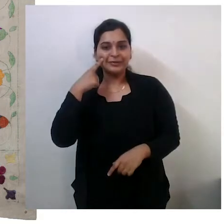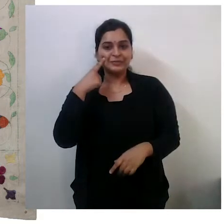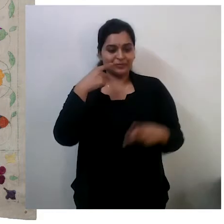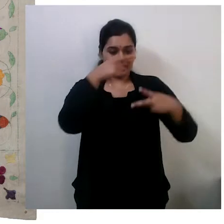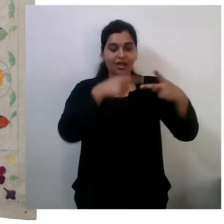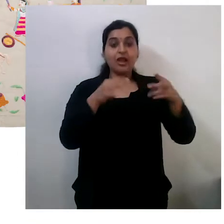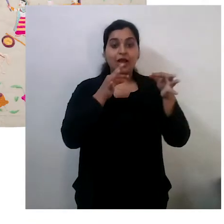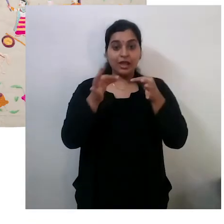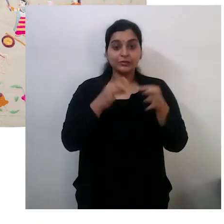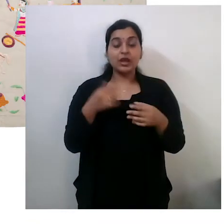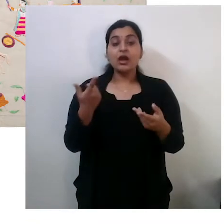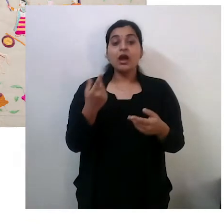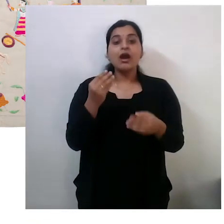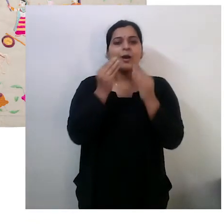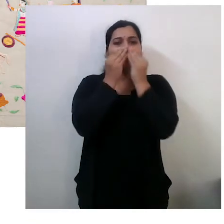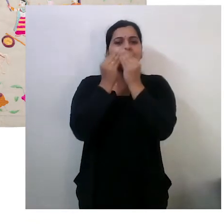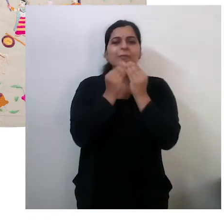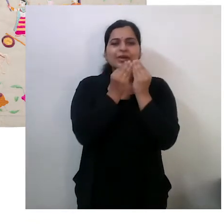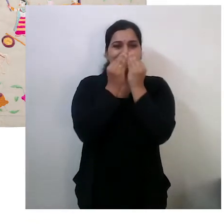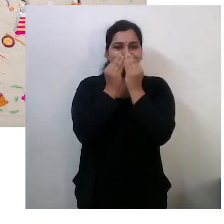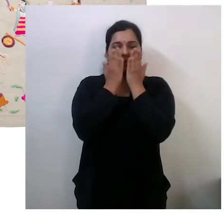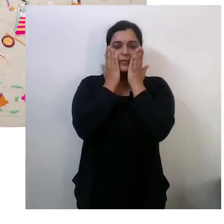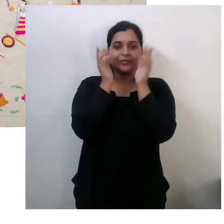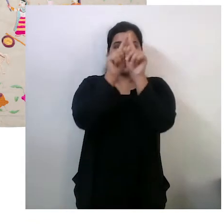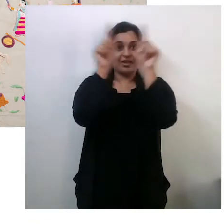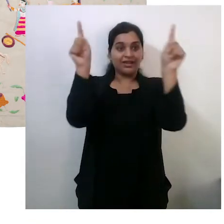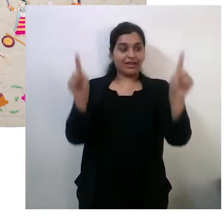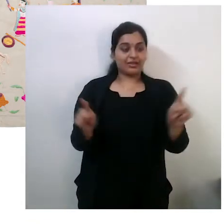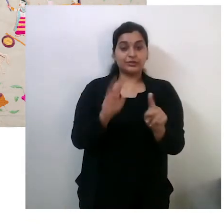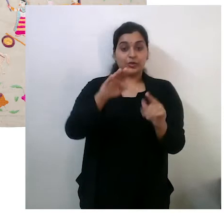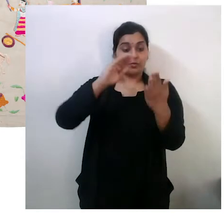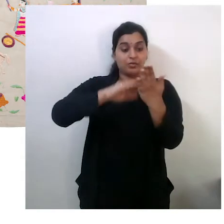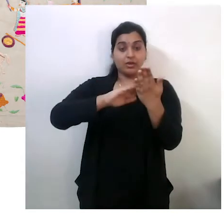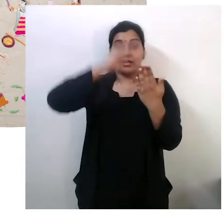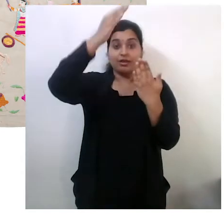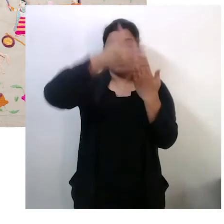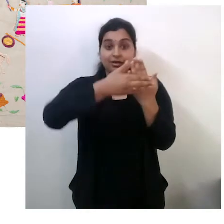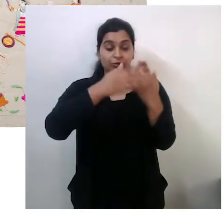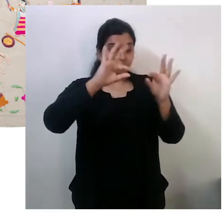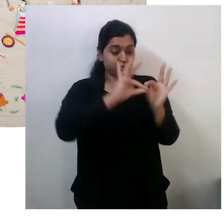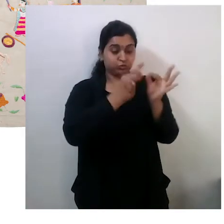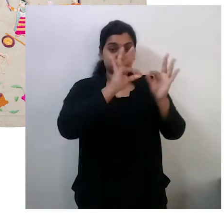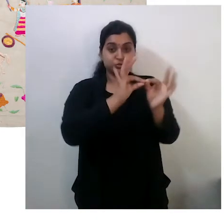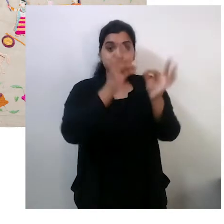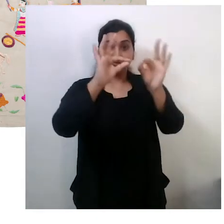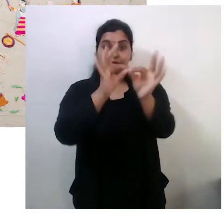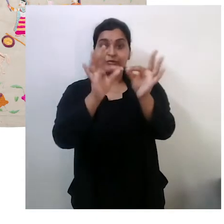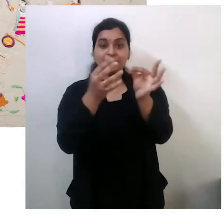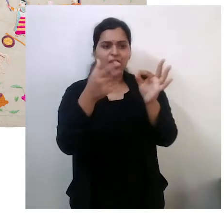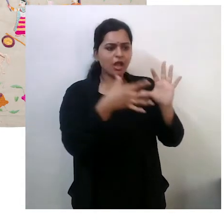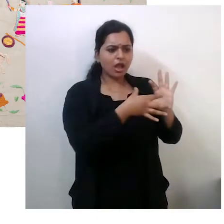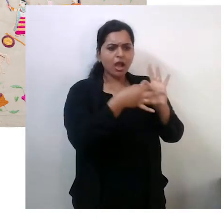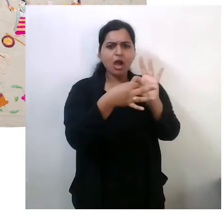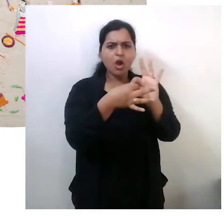a kerchief. It is embroidered on both sides of the cloth, and the stylistic features were associated with popular Indian